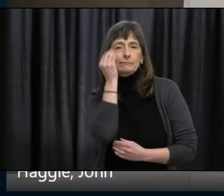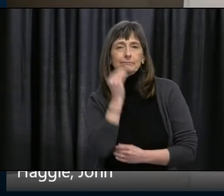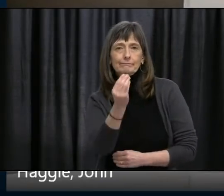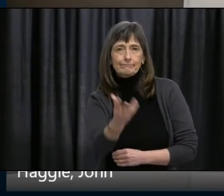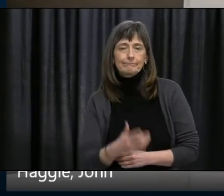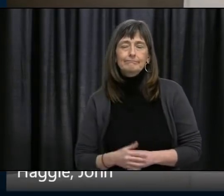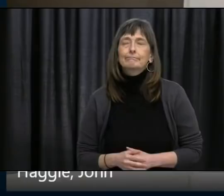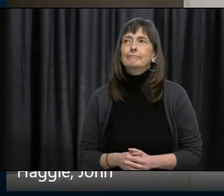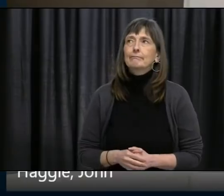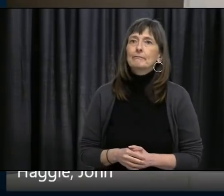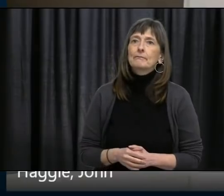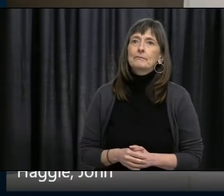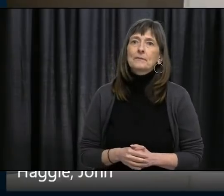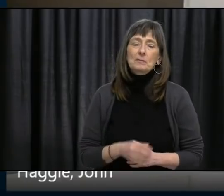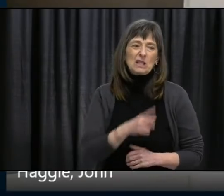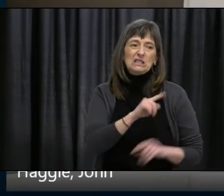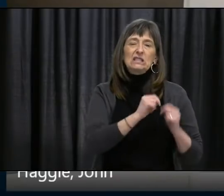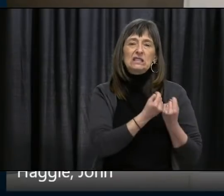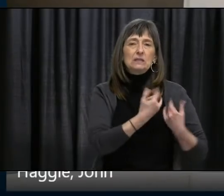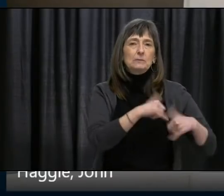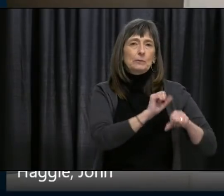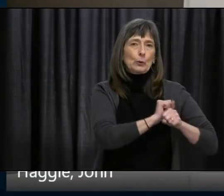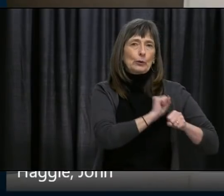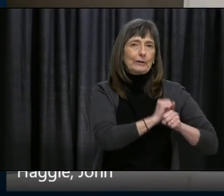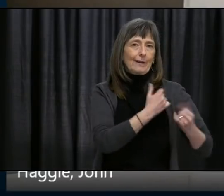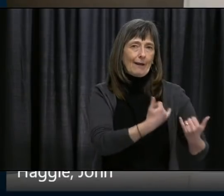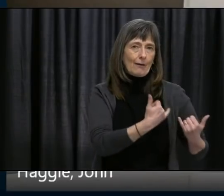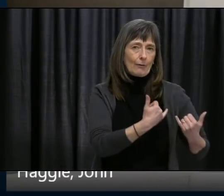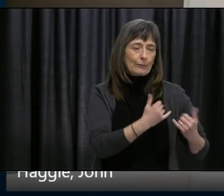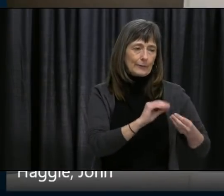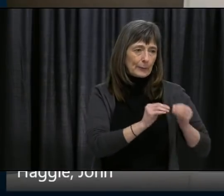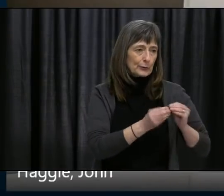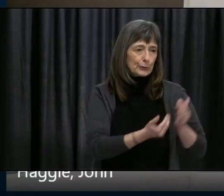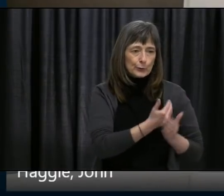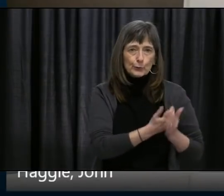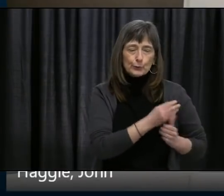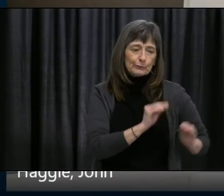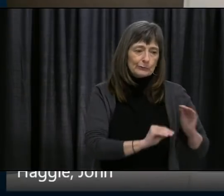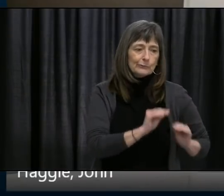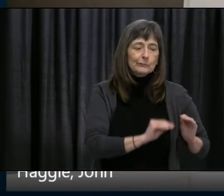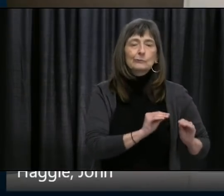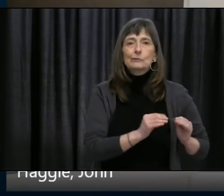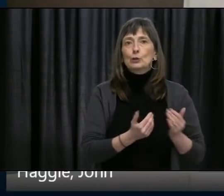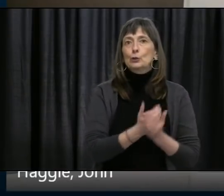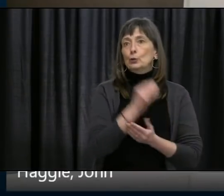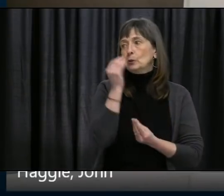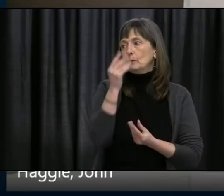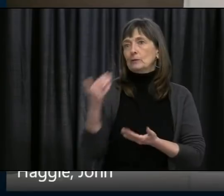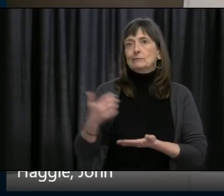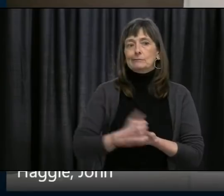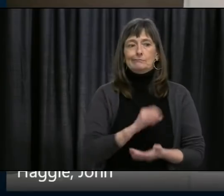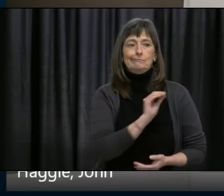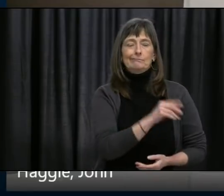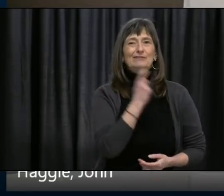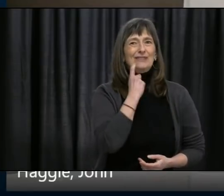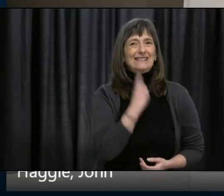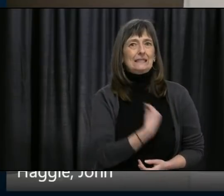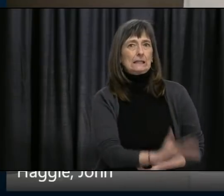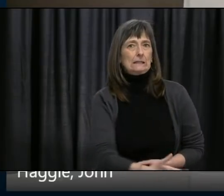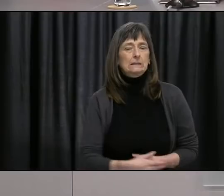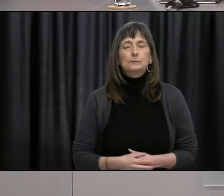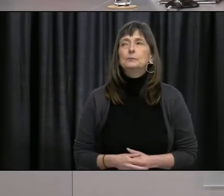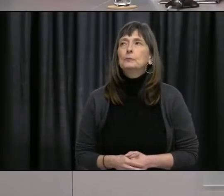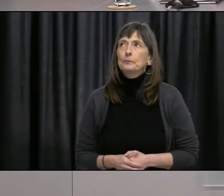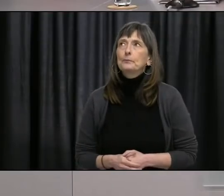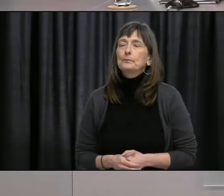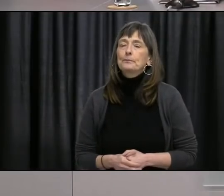Dr. Rahman's team is currently engaged in, and I know he's been given some new data fairly recently. Thank